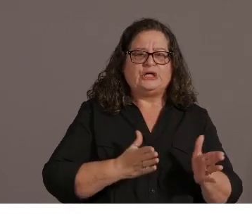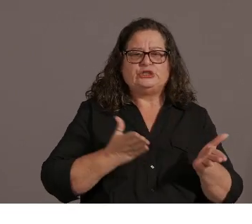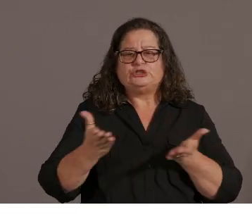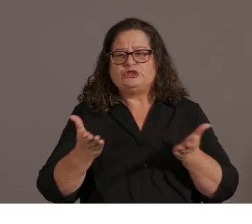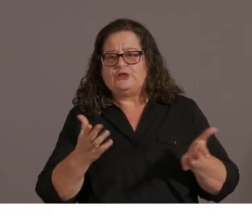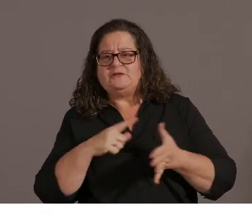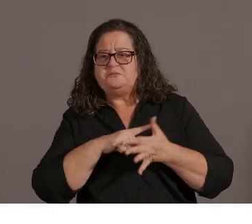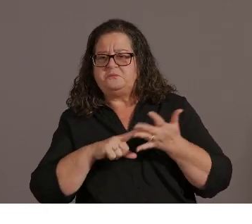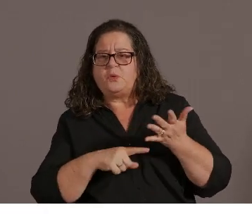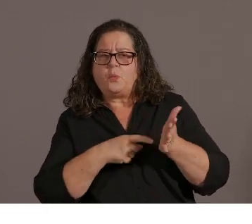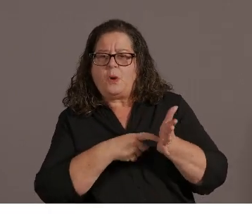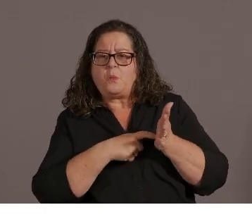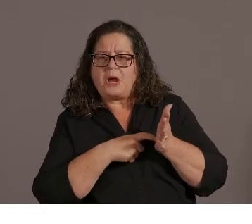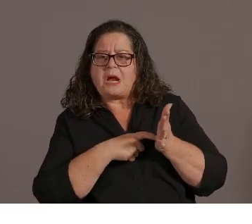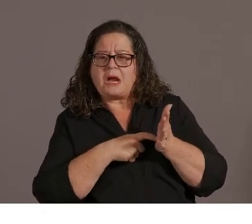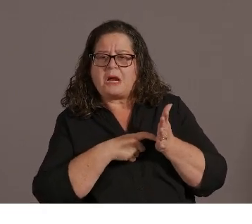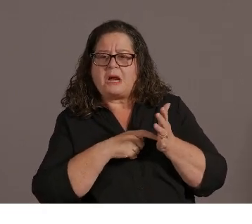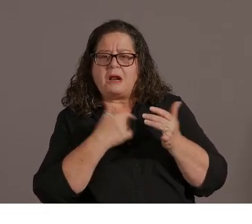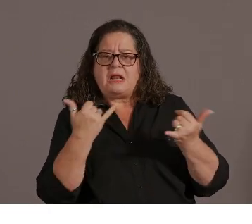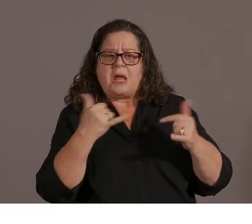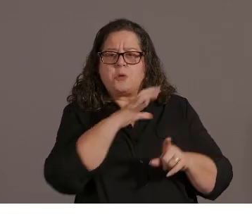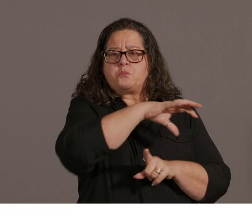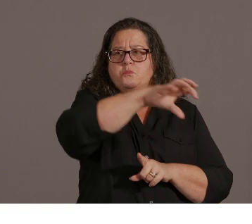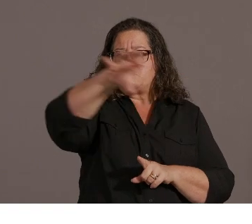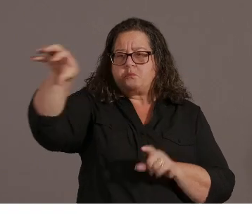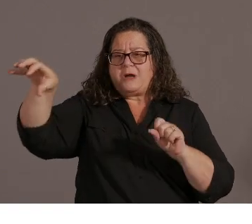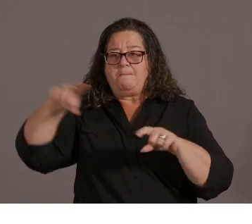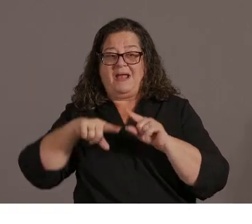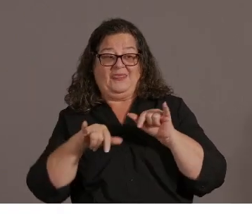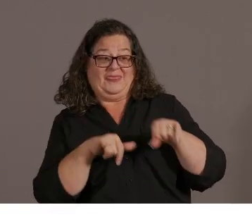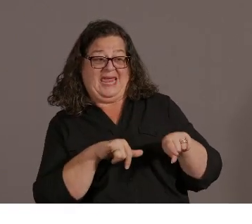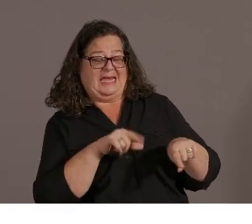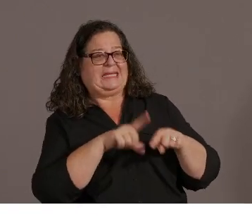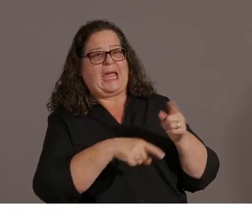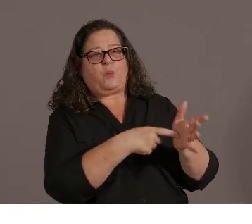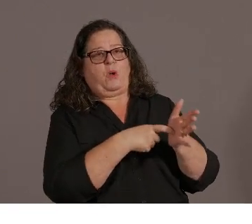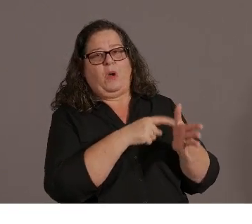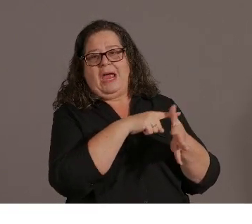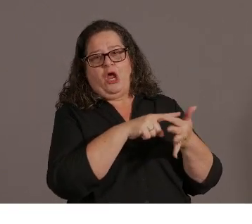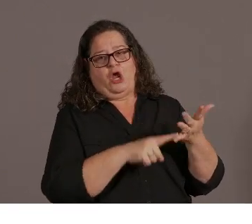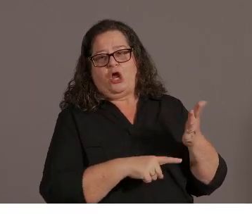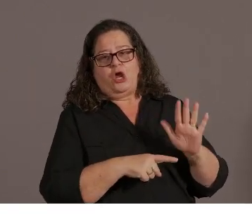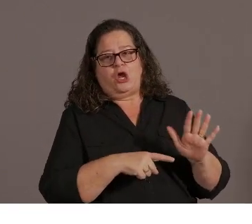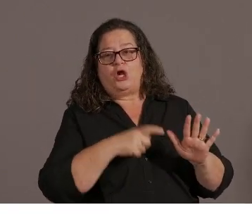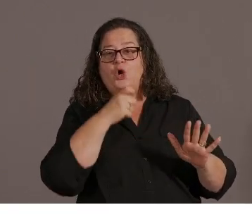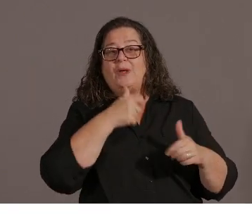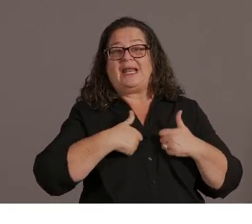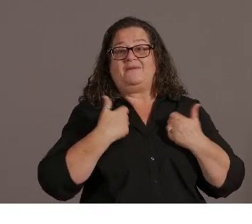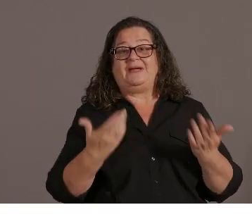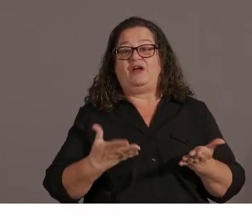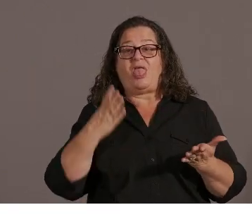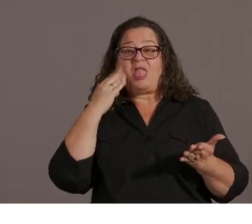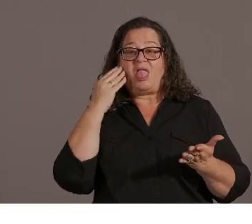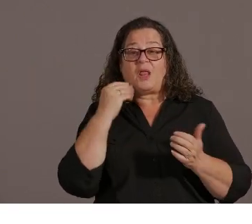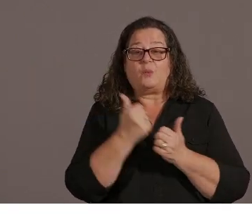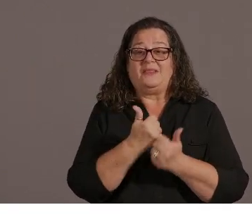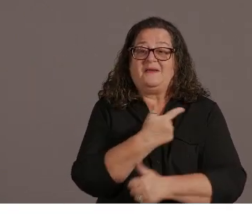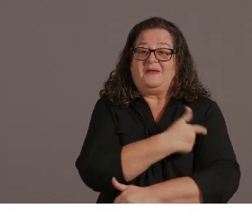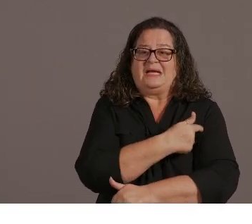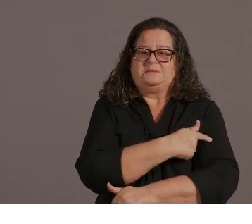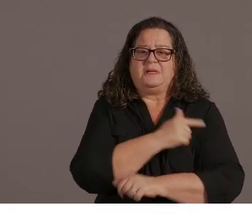and that Arizonans expect now based on their experience with our mass vaccination sites.